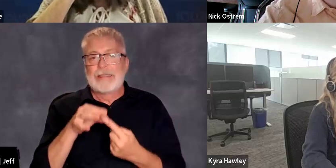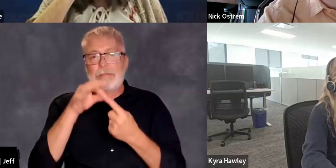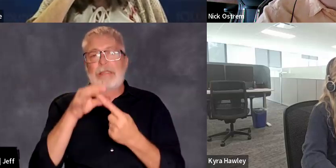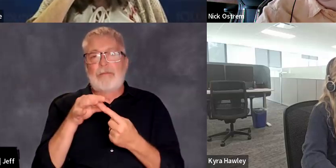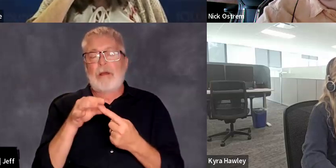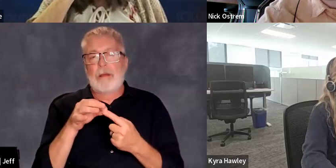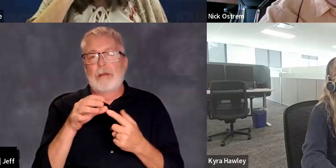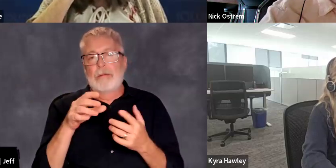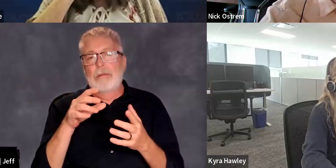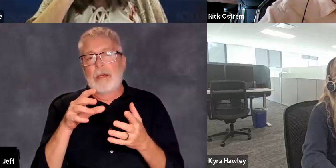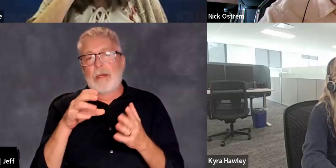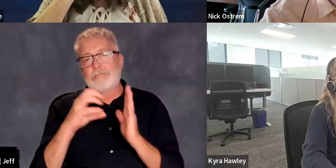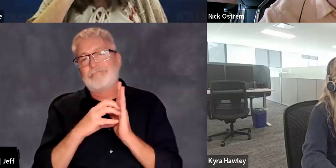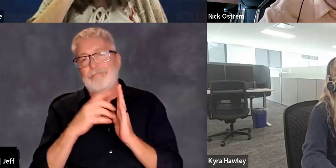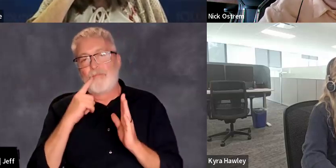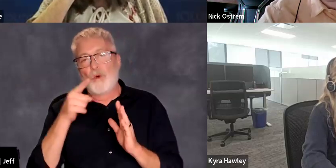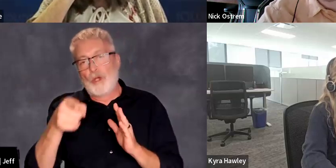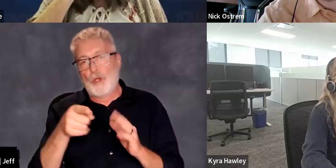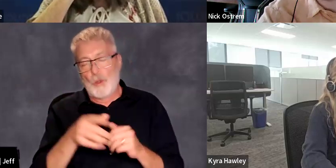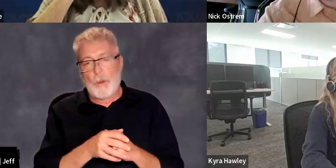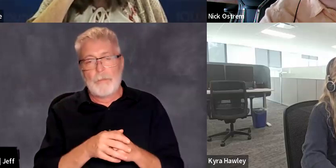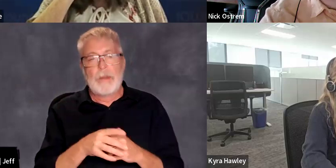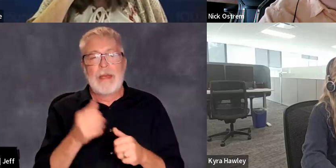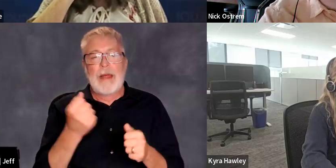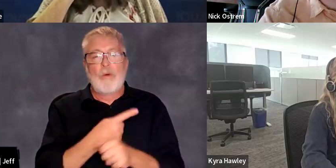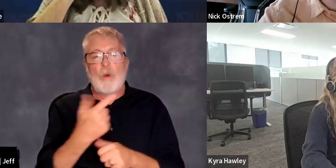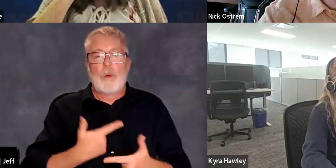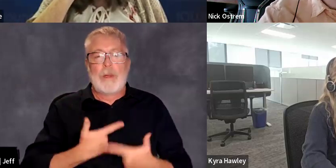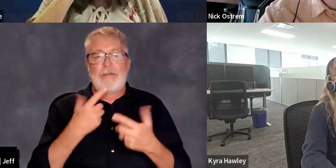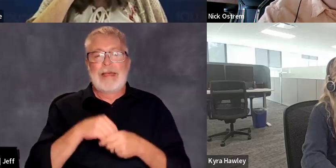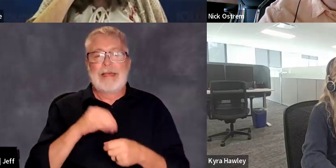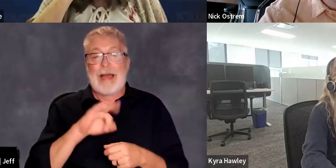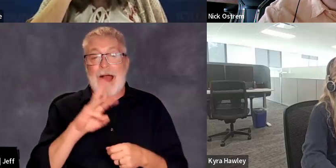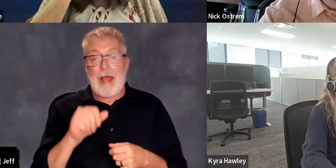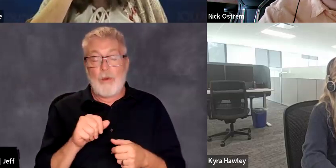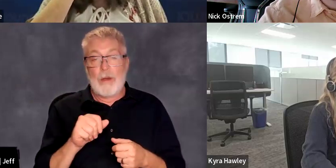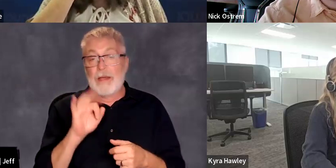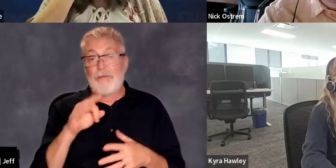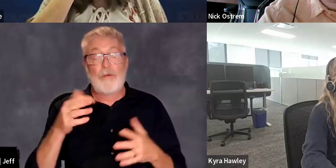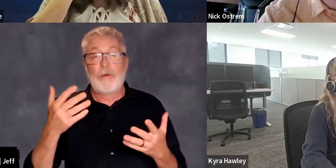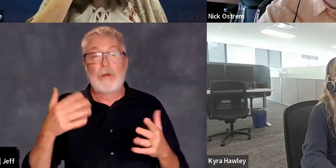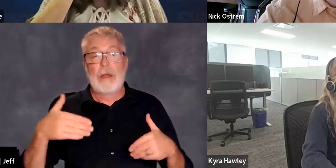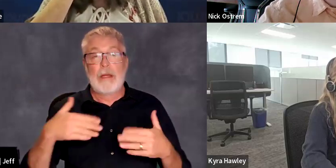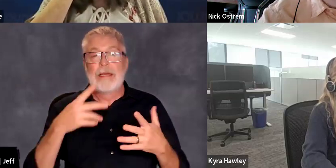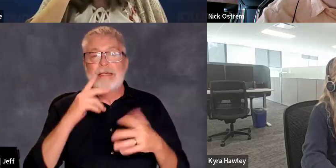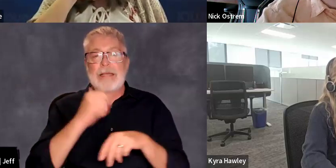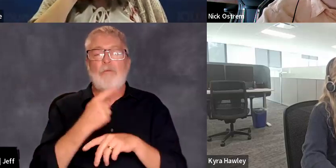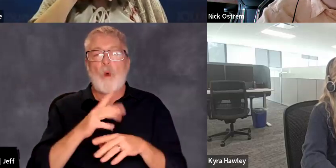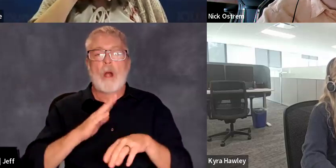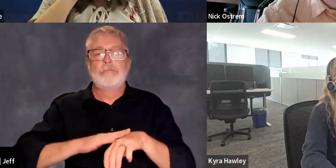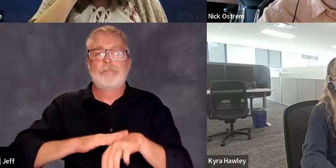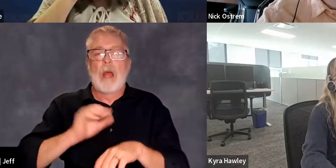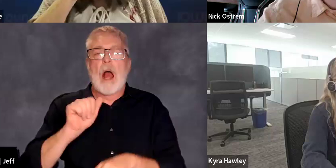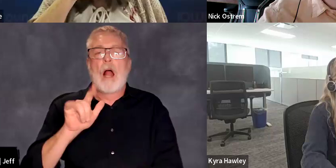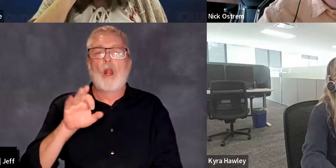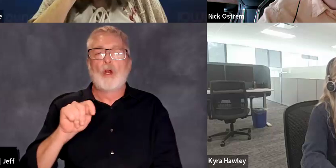you. And for everybody who lives in the state of Iowa, if you're not already signed up for Alert Iowa,